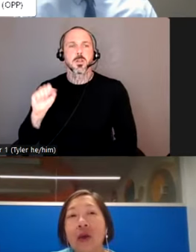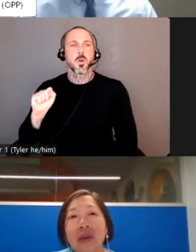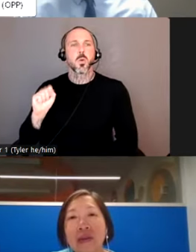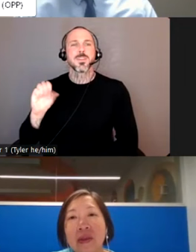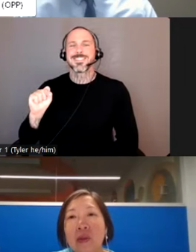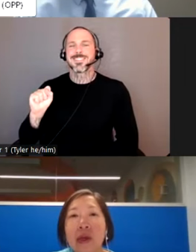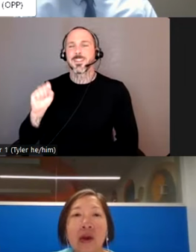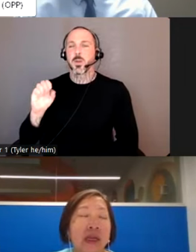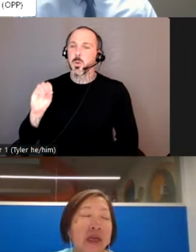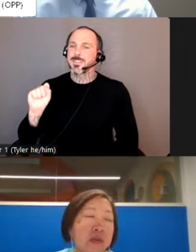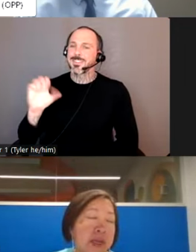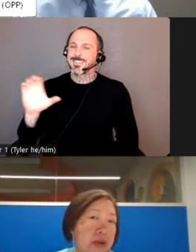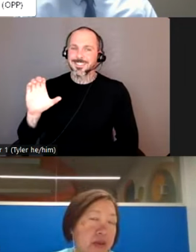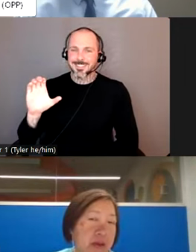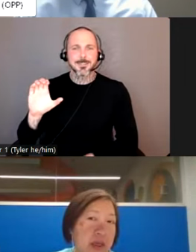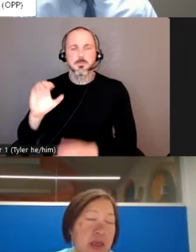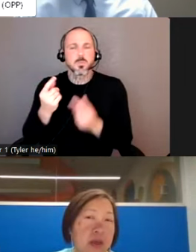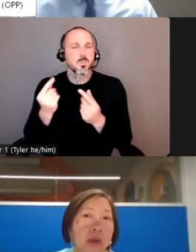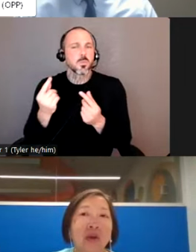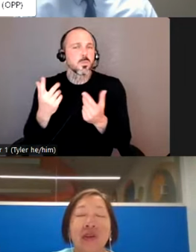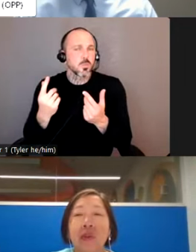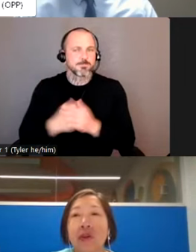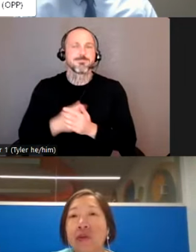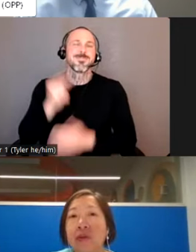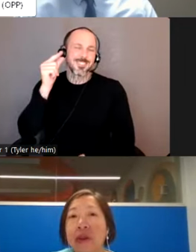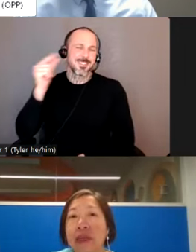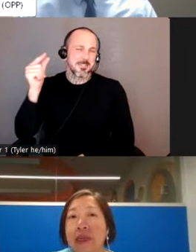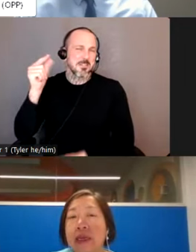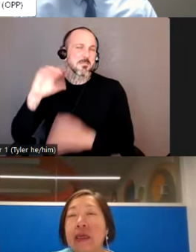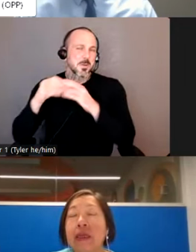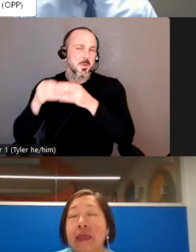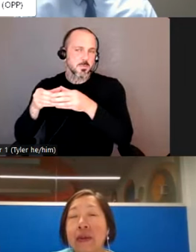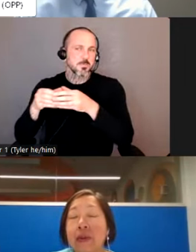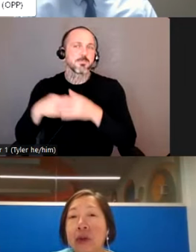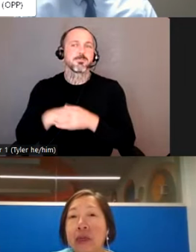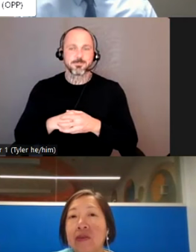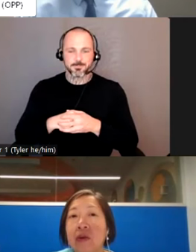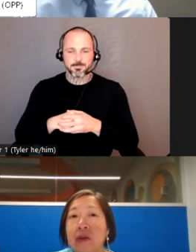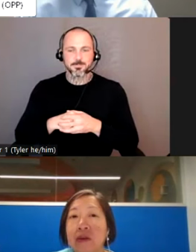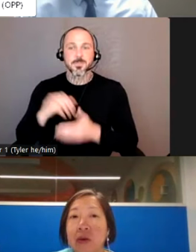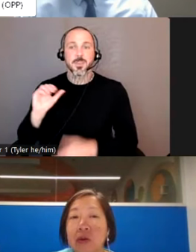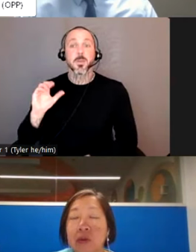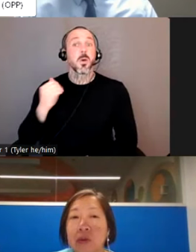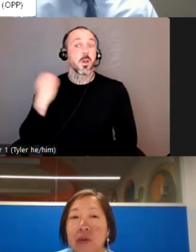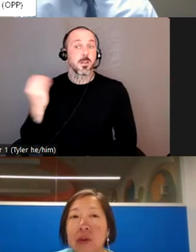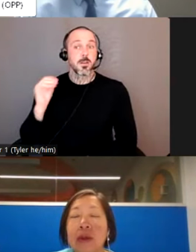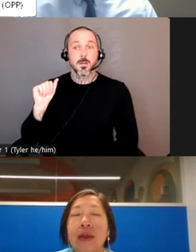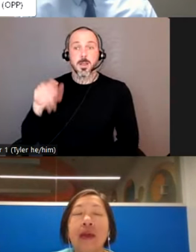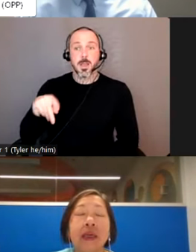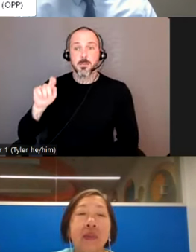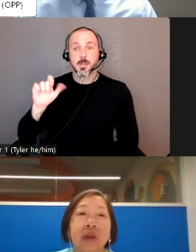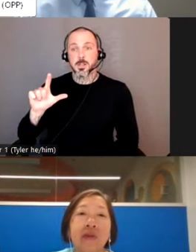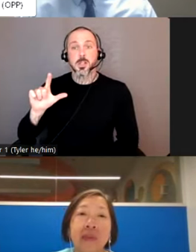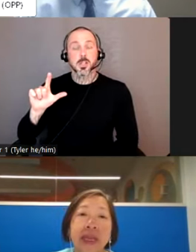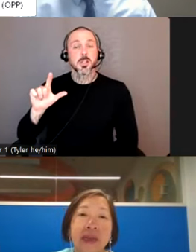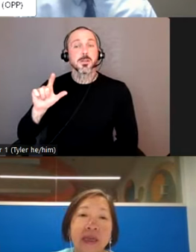The OSC, we are a government agency, and we are responsible for regulating the capital markets in Ontario. A